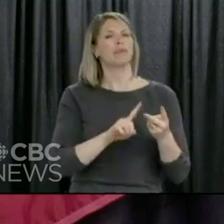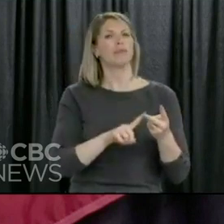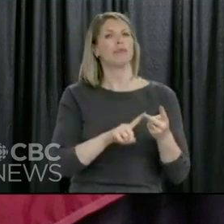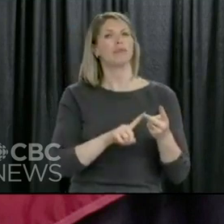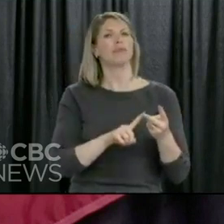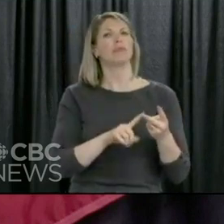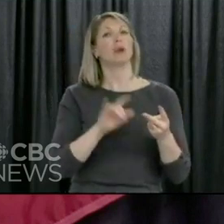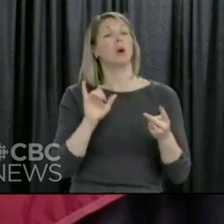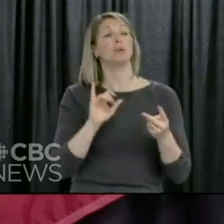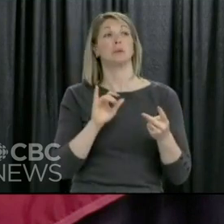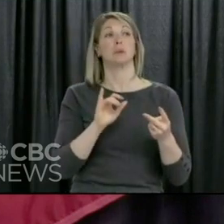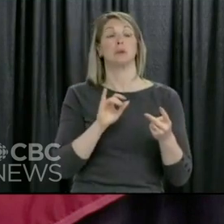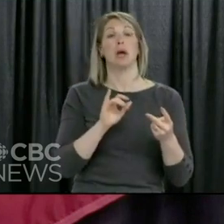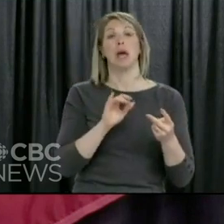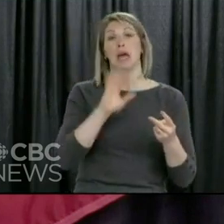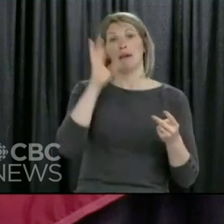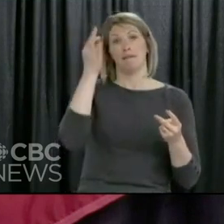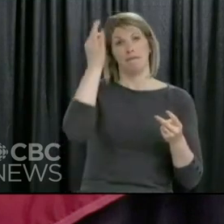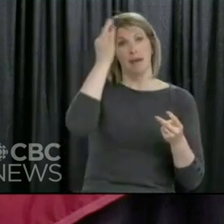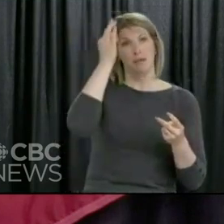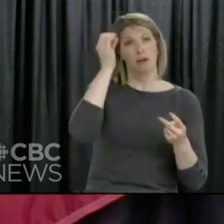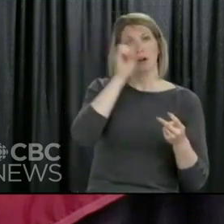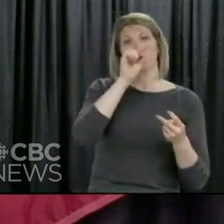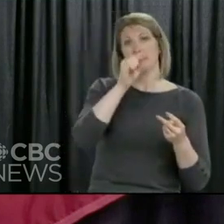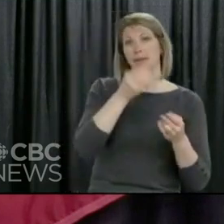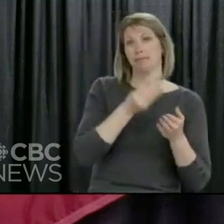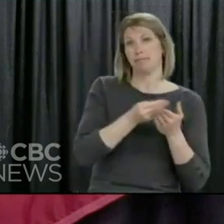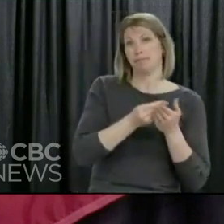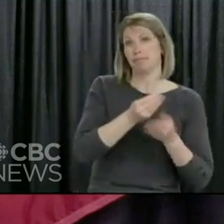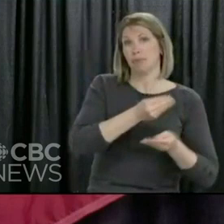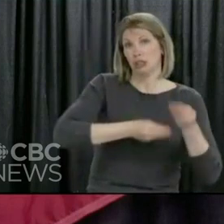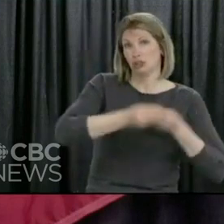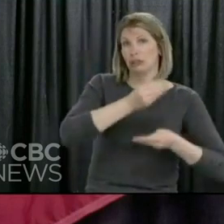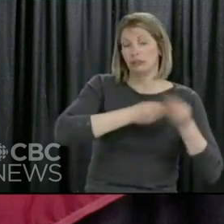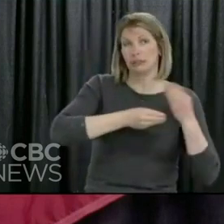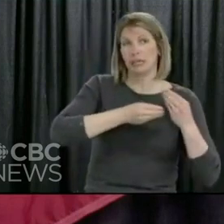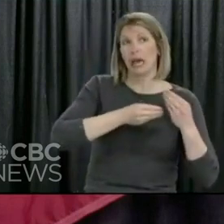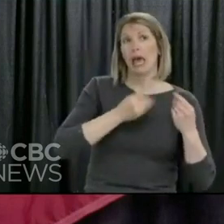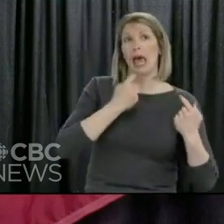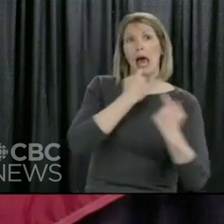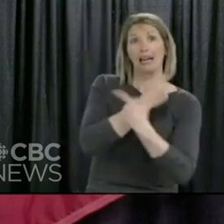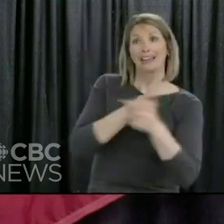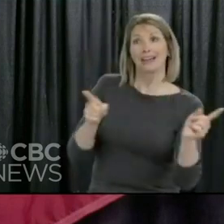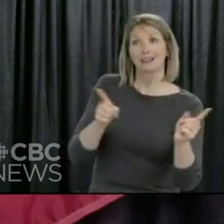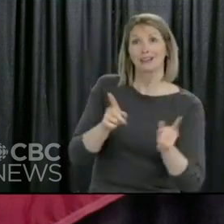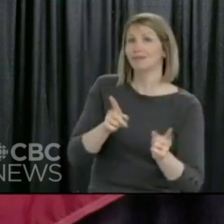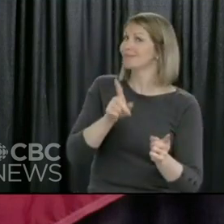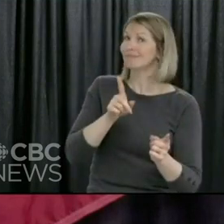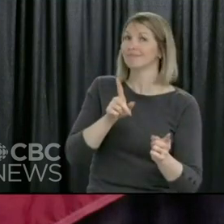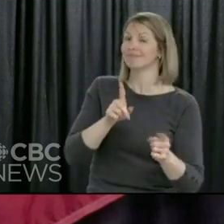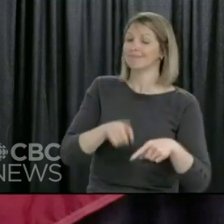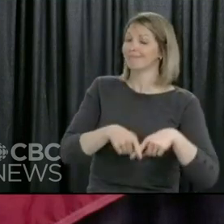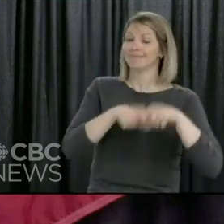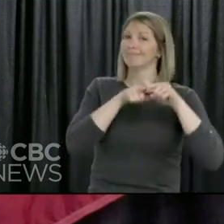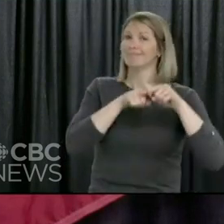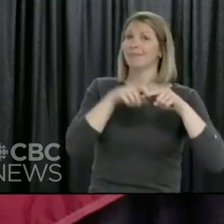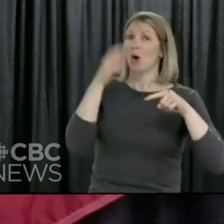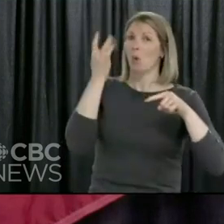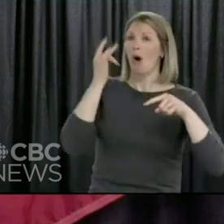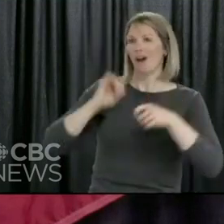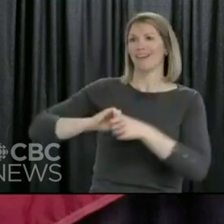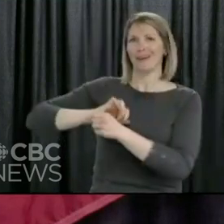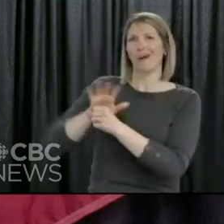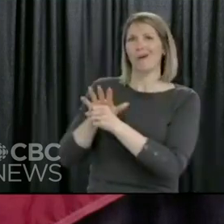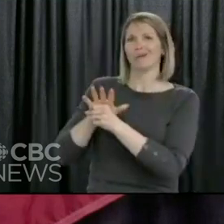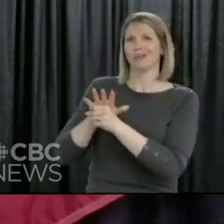in the federal budget, which didn't occur simply because of this pandemic, that there was some support coming to Newfoundland and Labrador through a new fiscal